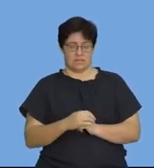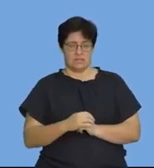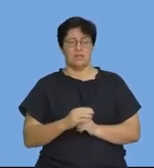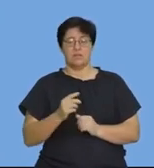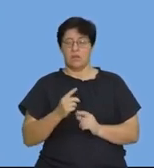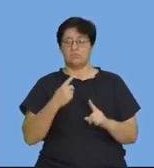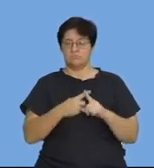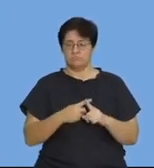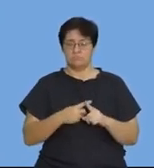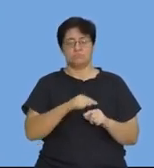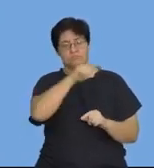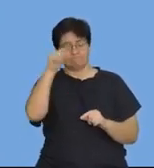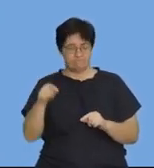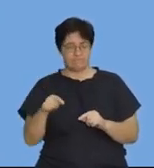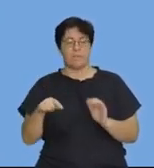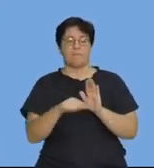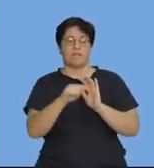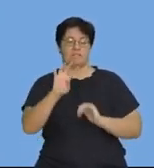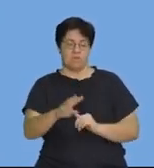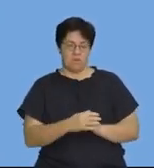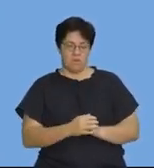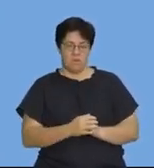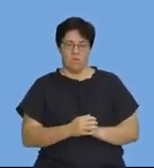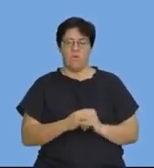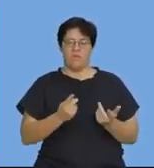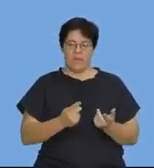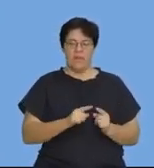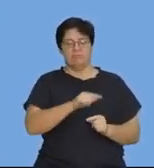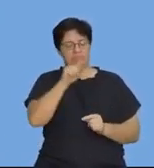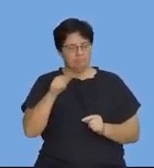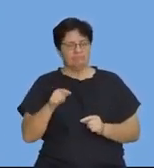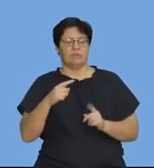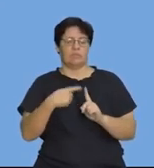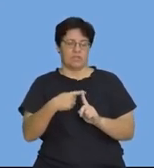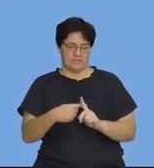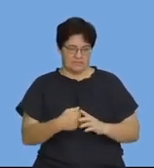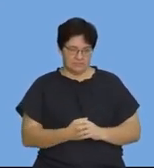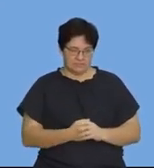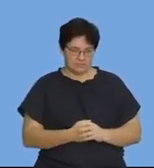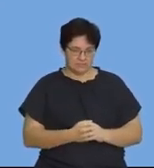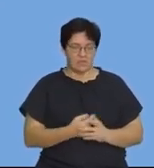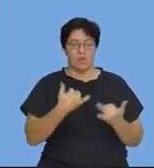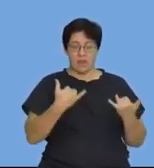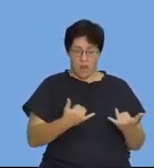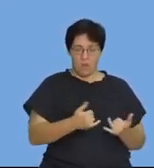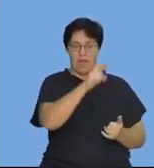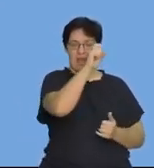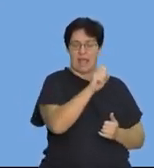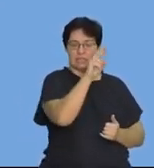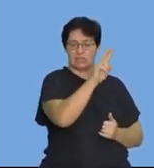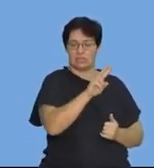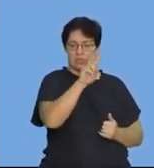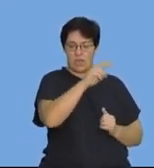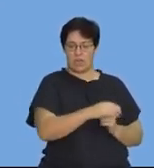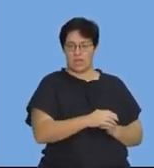two, it becomes minus 4. The other side, it becomes a positive. And then from there, this will be x squared, like